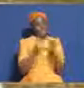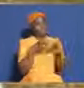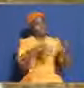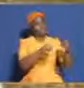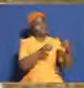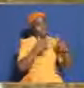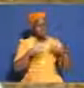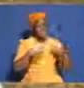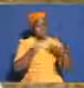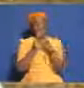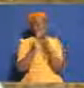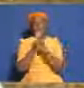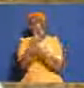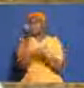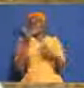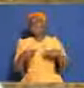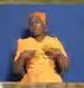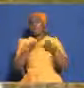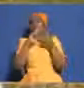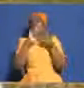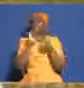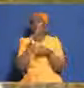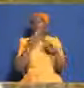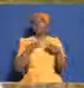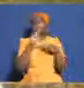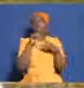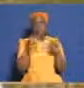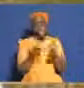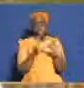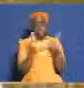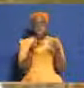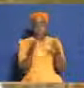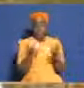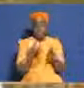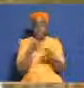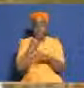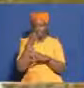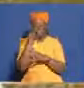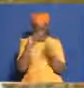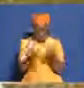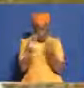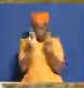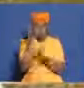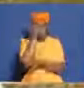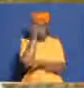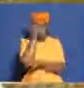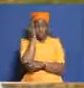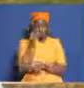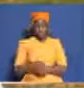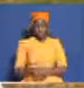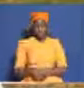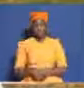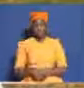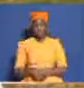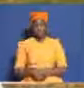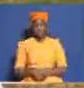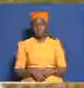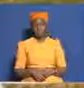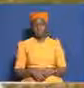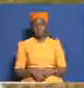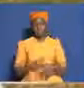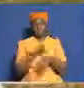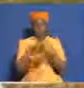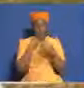wengine, lakini wanatoka katika community ambayo wazazi wanajua. Na